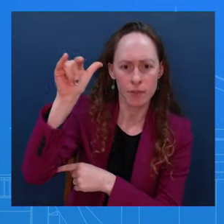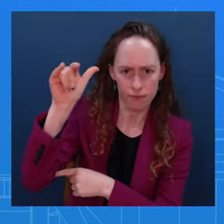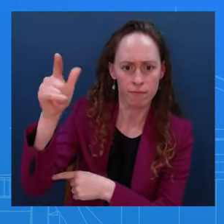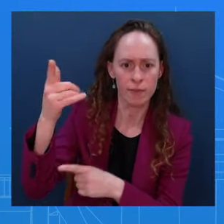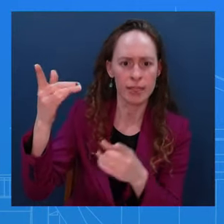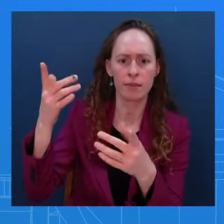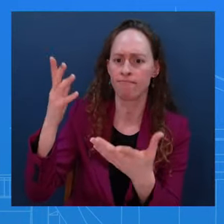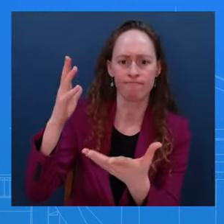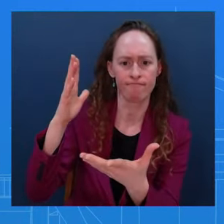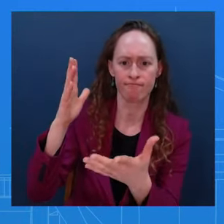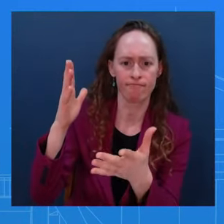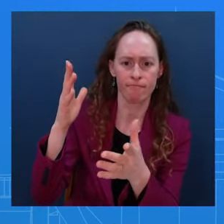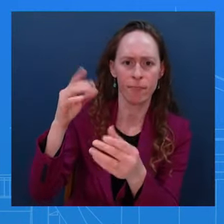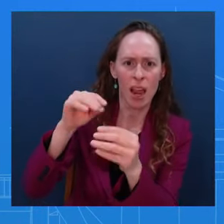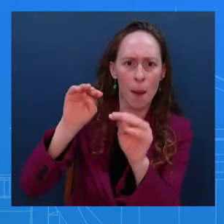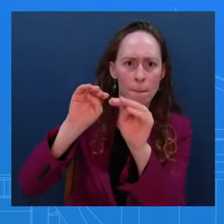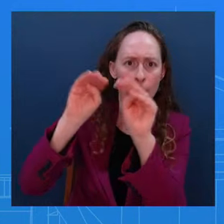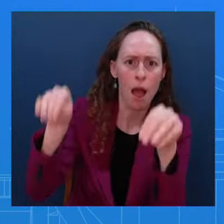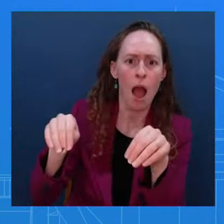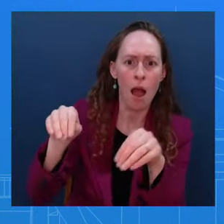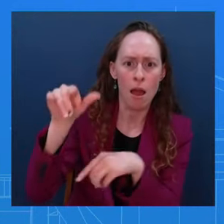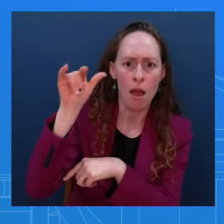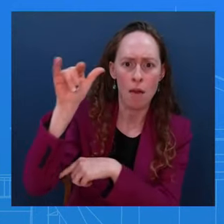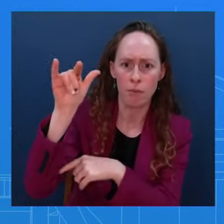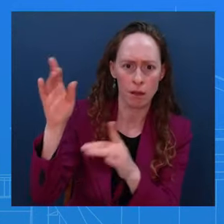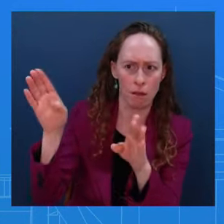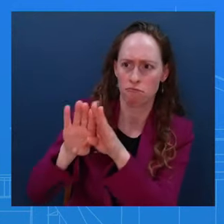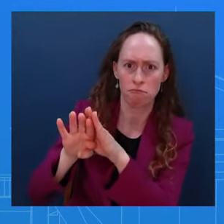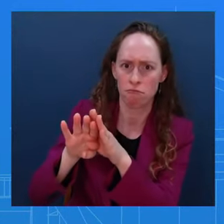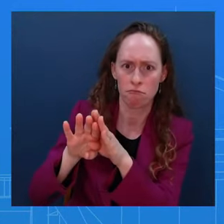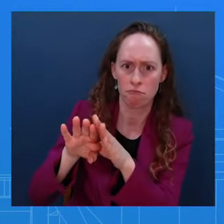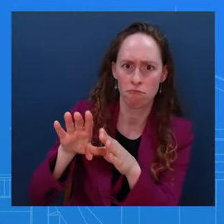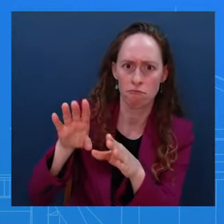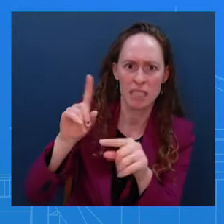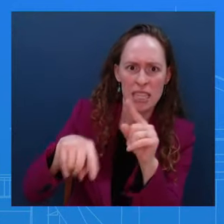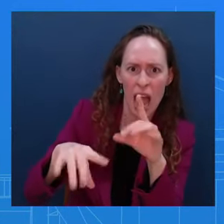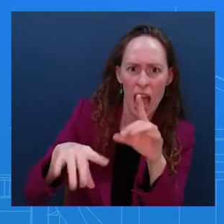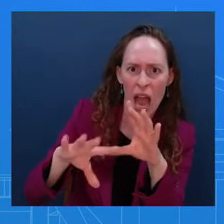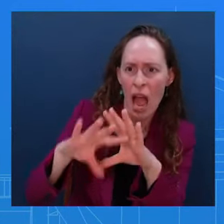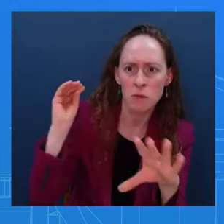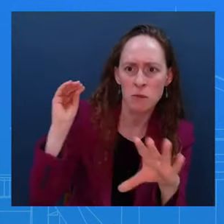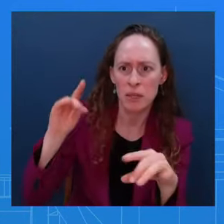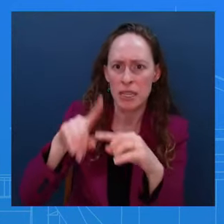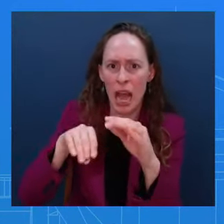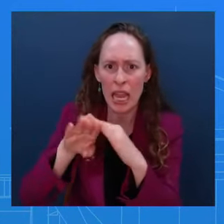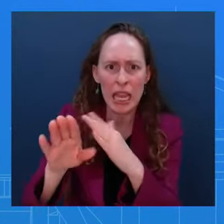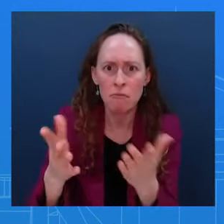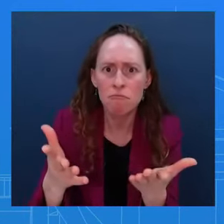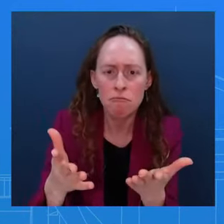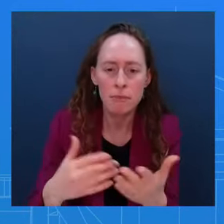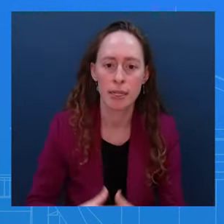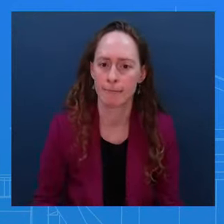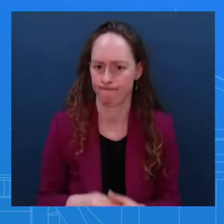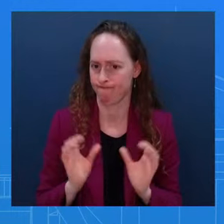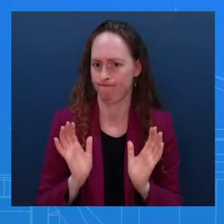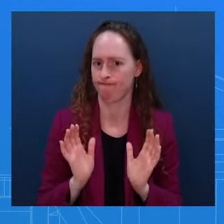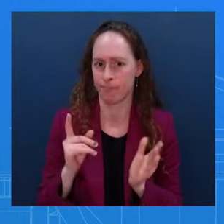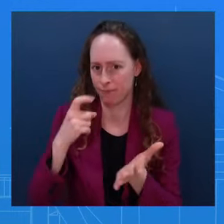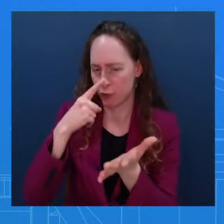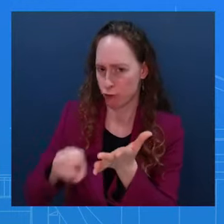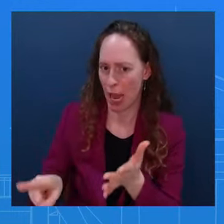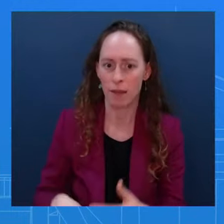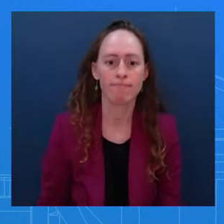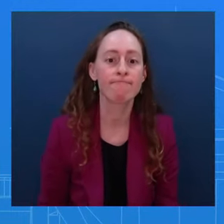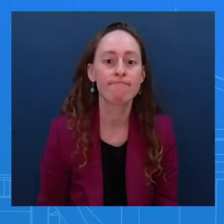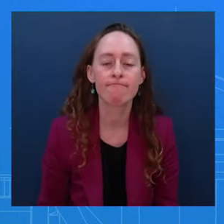that. So I would have to look into that and get back to you on that. Secondly, in Venezuela, the government today ordered the local UN Office on Human